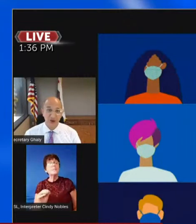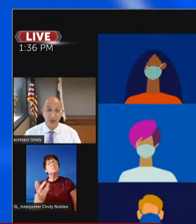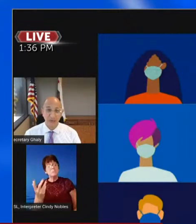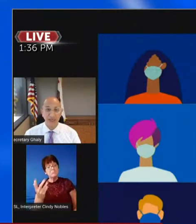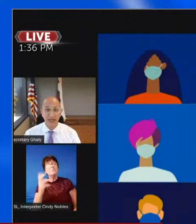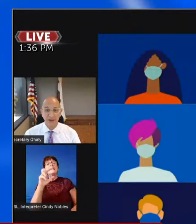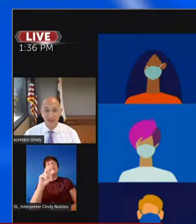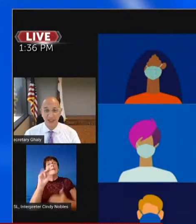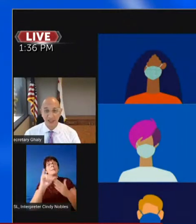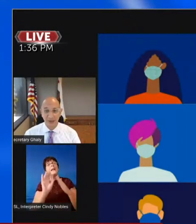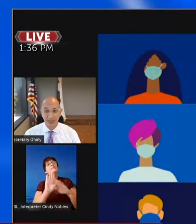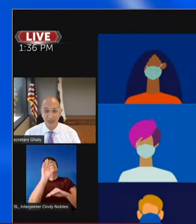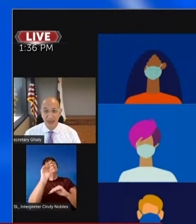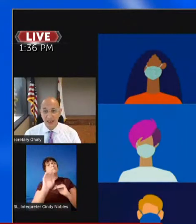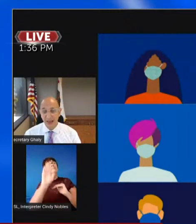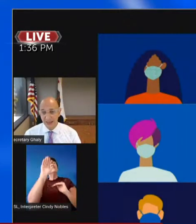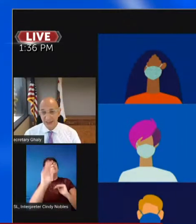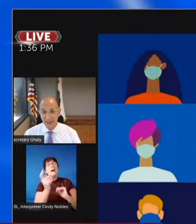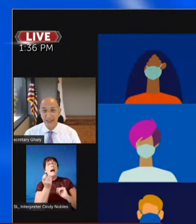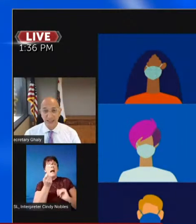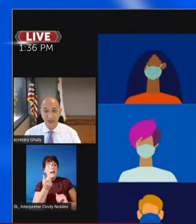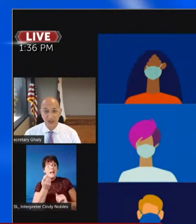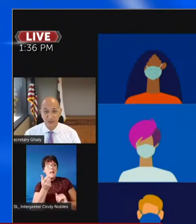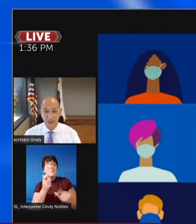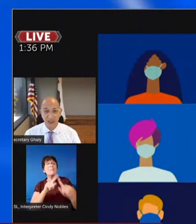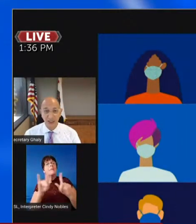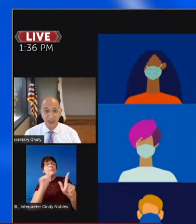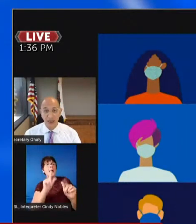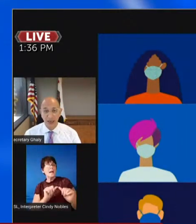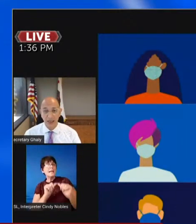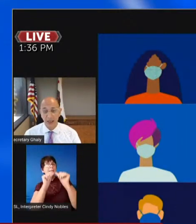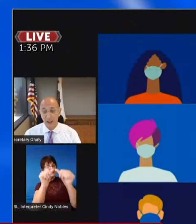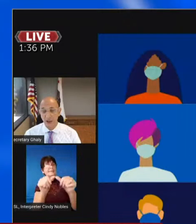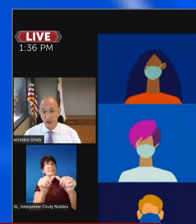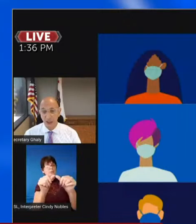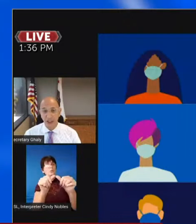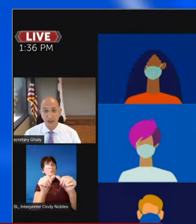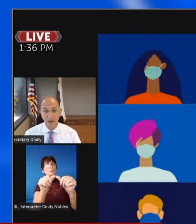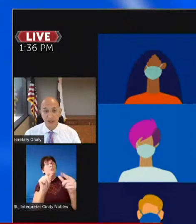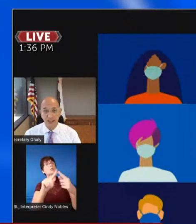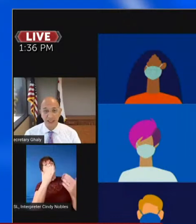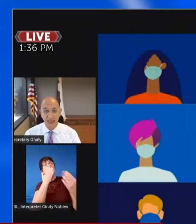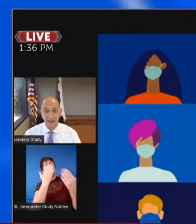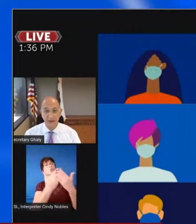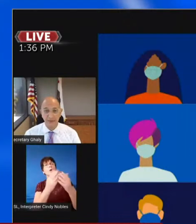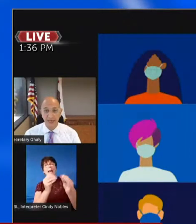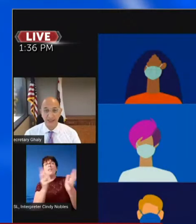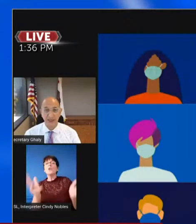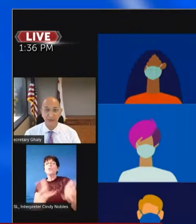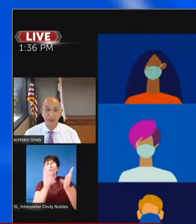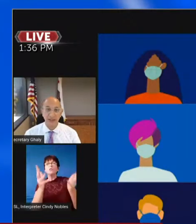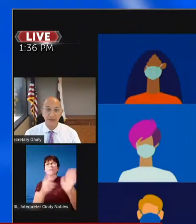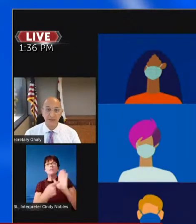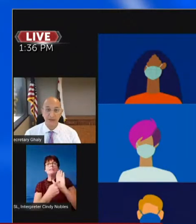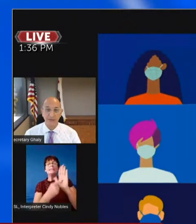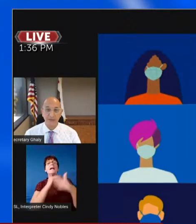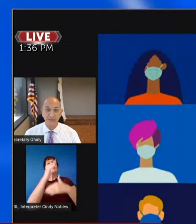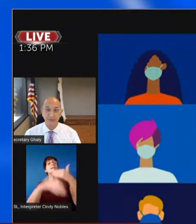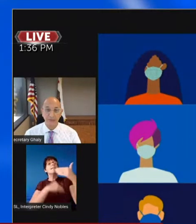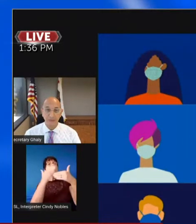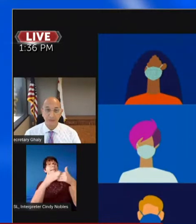though that's going up and down just a little bit, that continues to be a good and encouraging sign. Next slide, please.